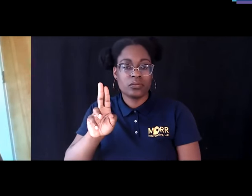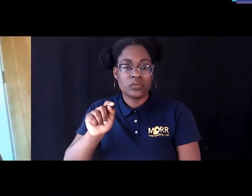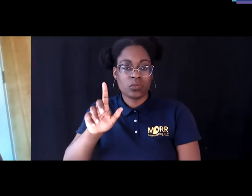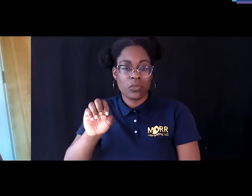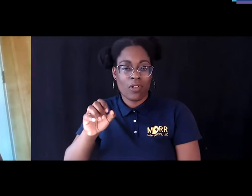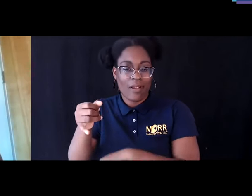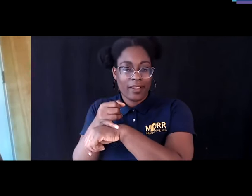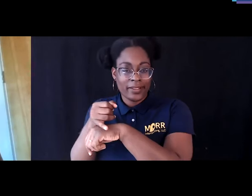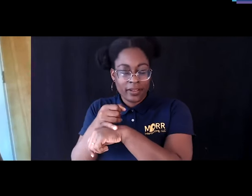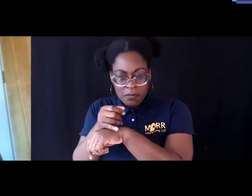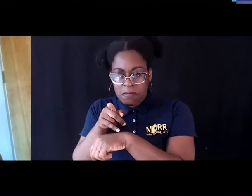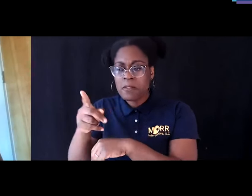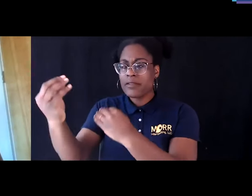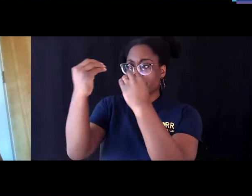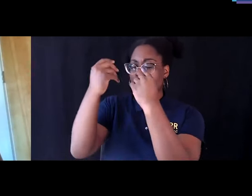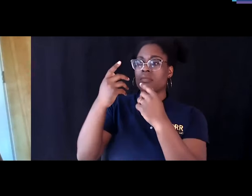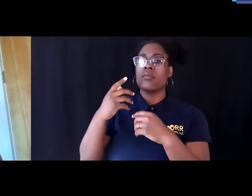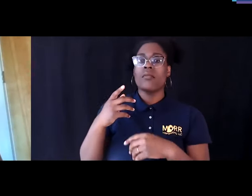however, is